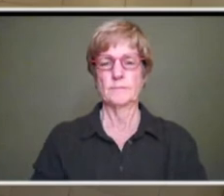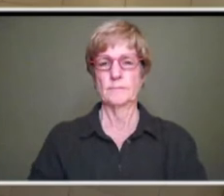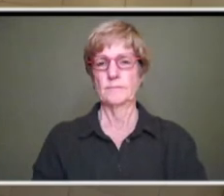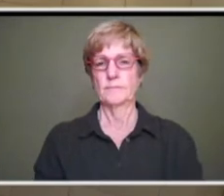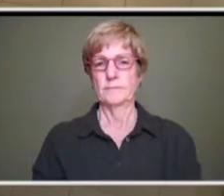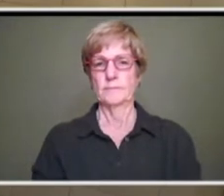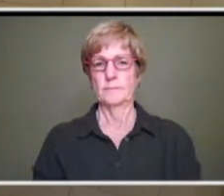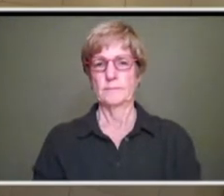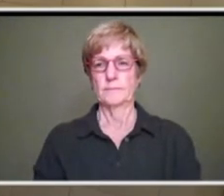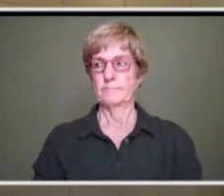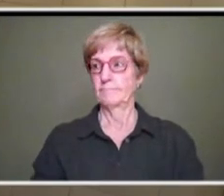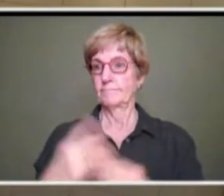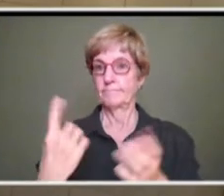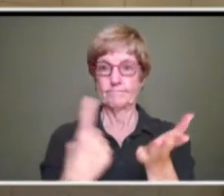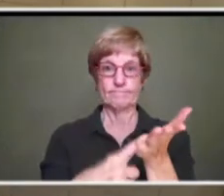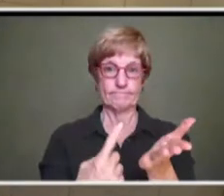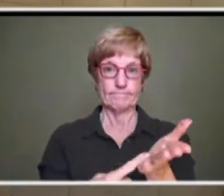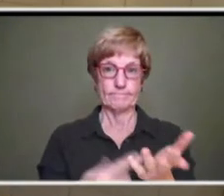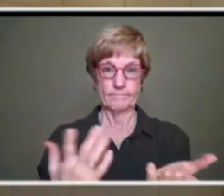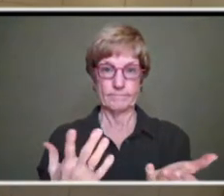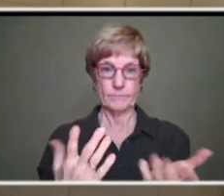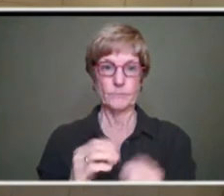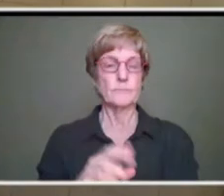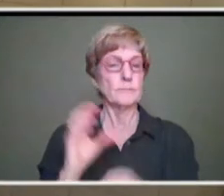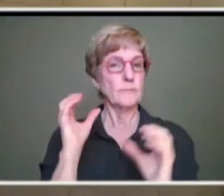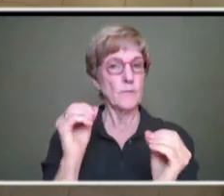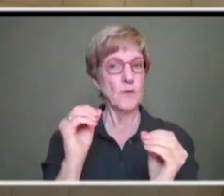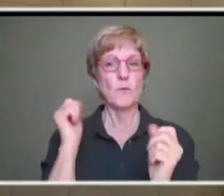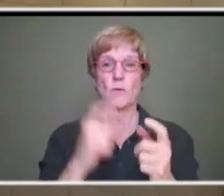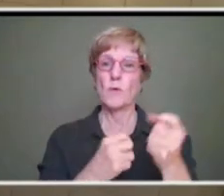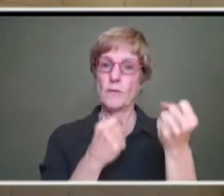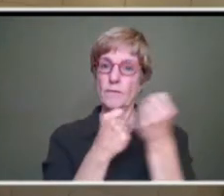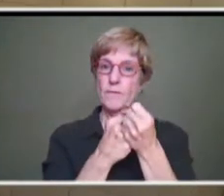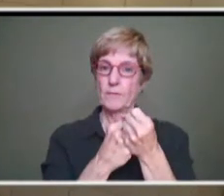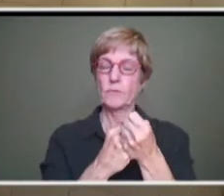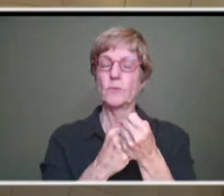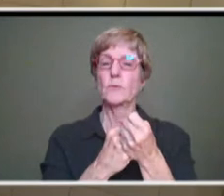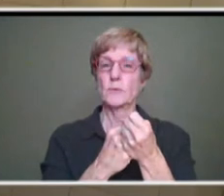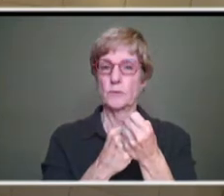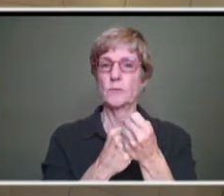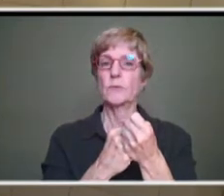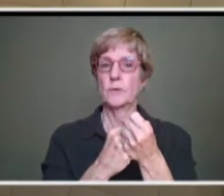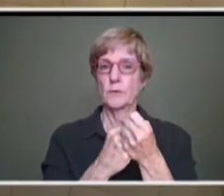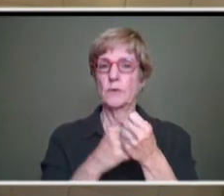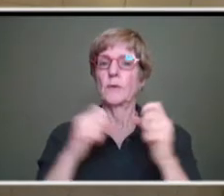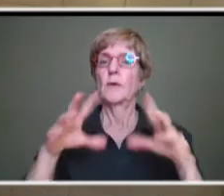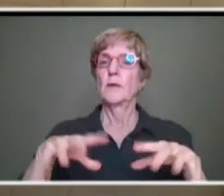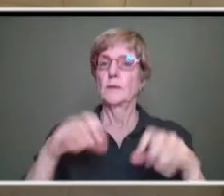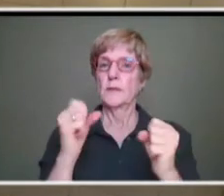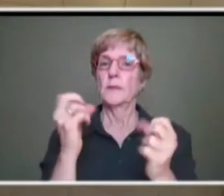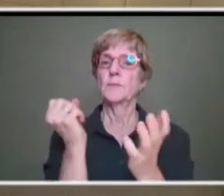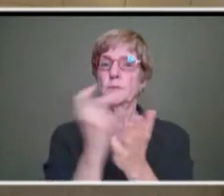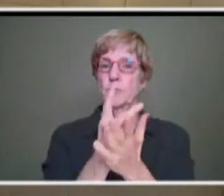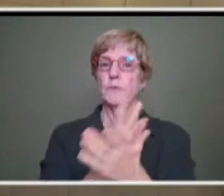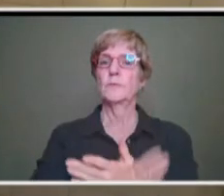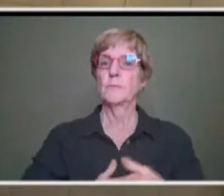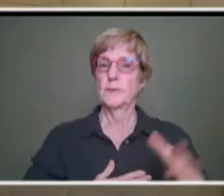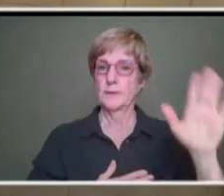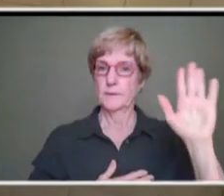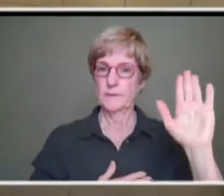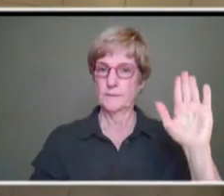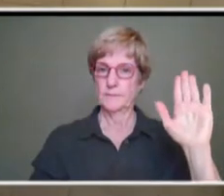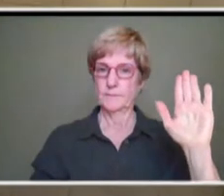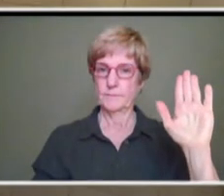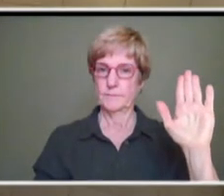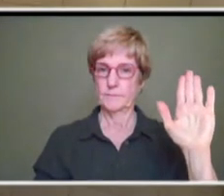you've had a discussion hearing none all in favor of approve of adoption and proven please raise your hand one